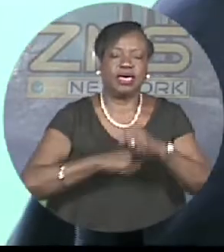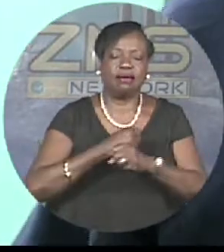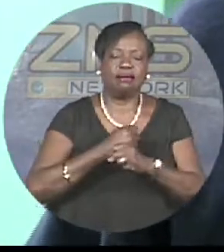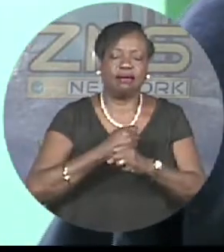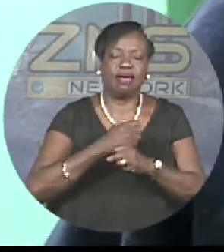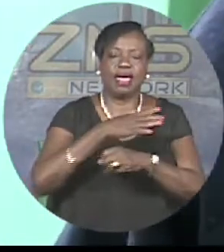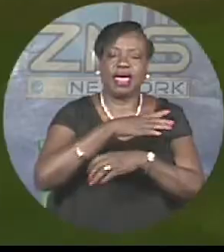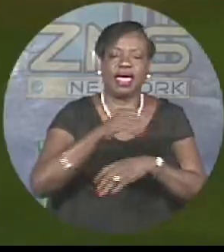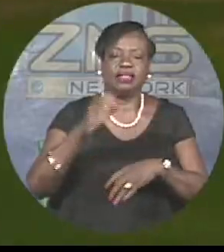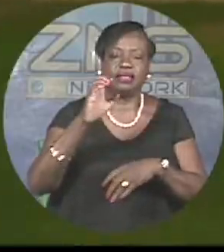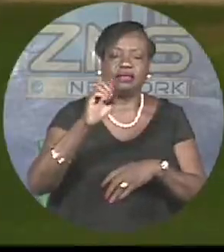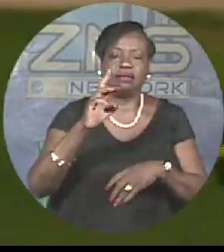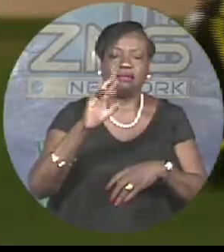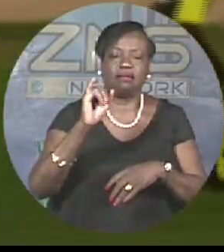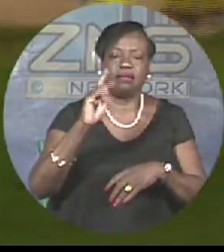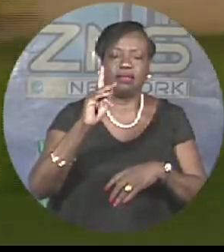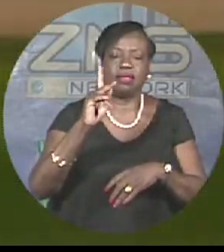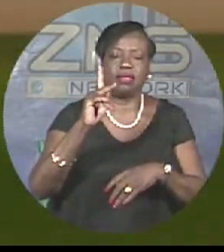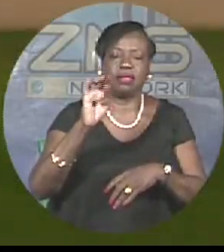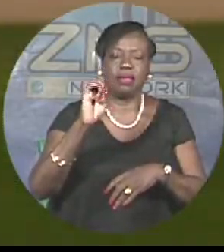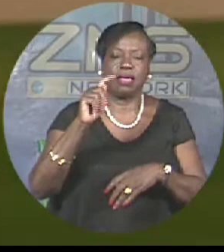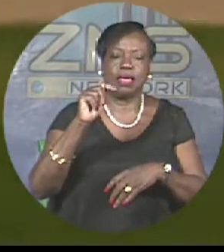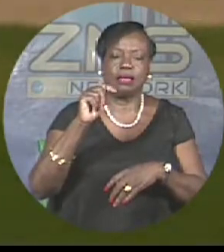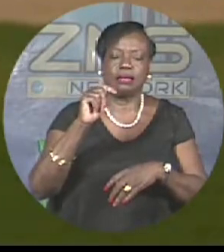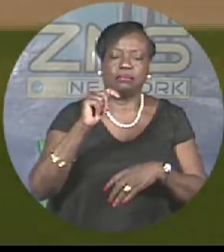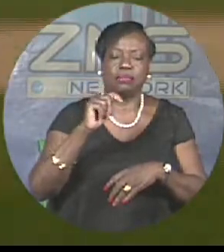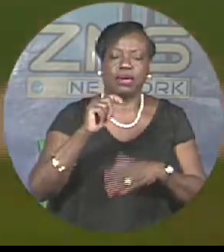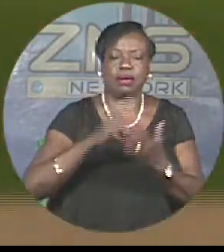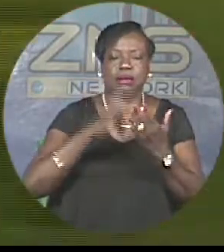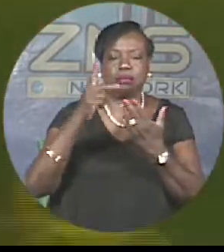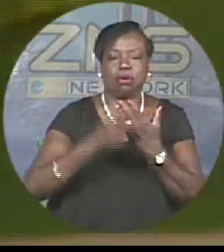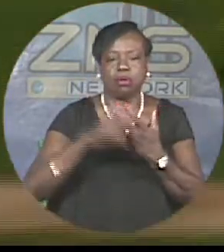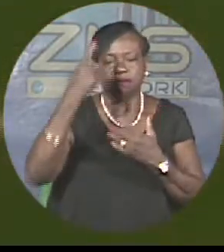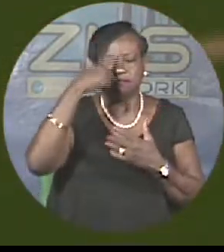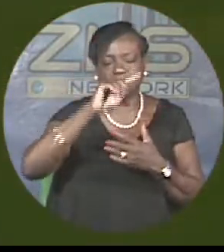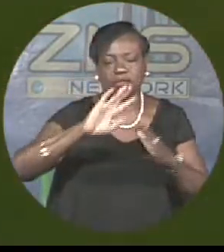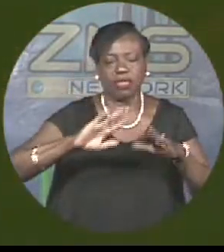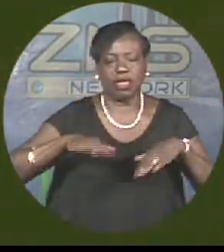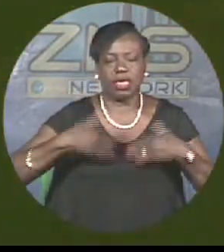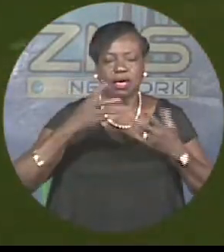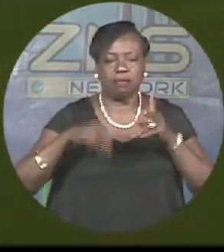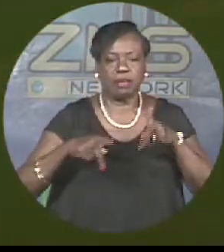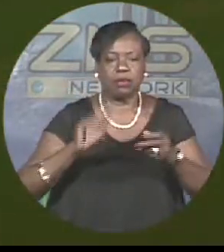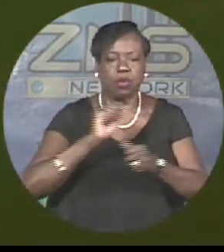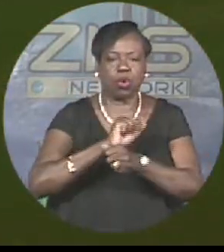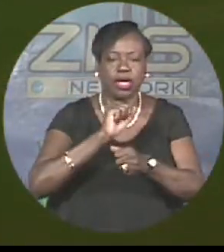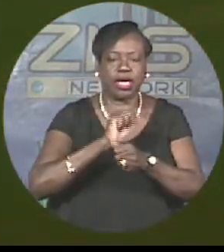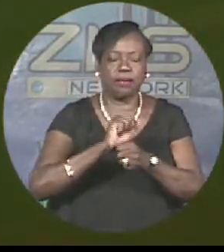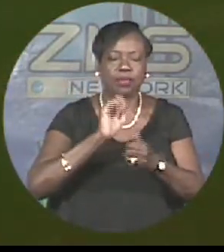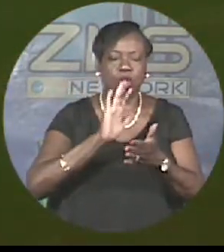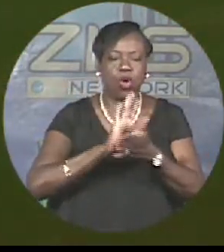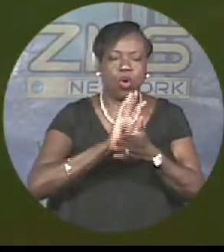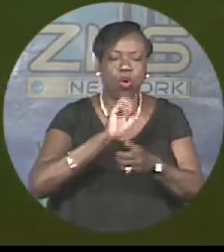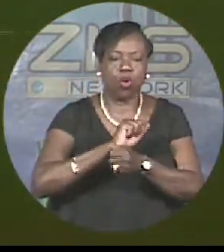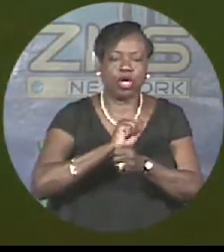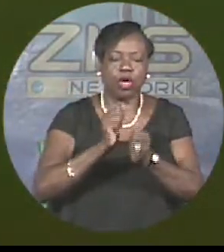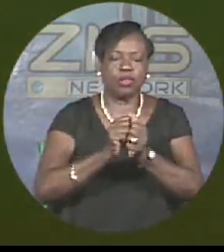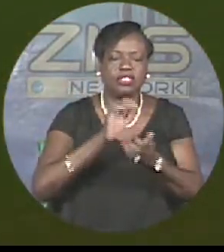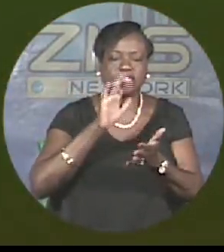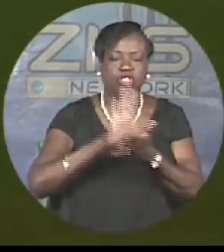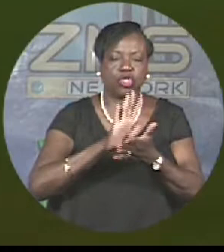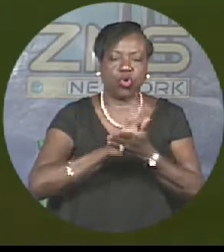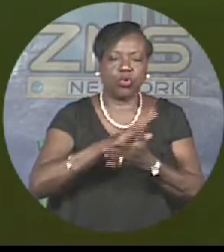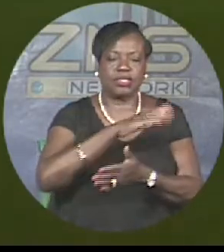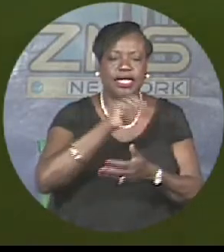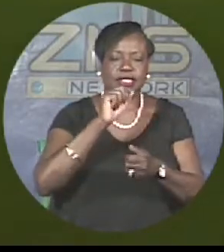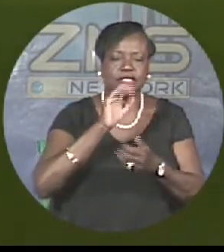juniors. We'll also be working with them, working closely with schools, school teachers. Taylor